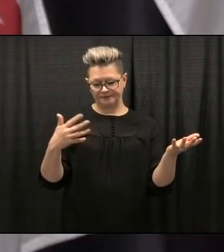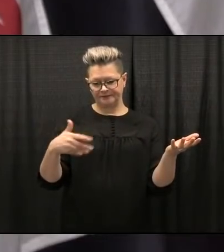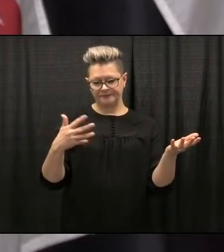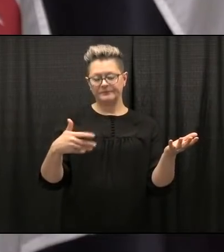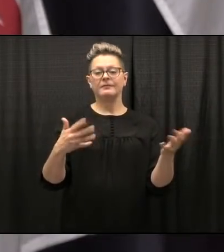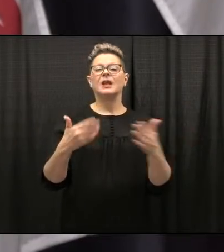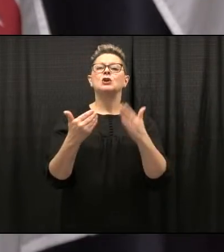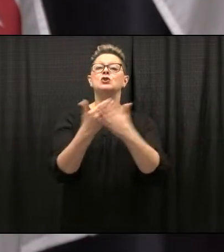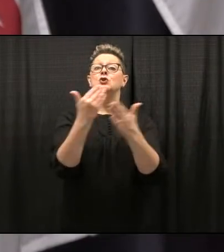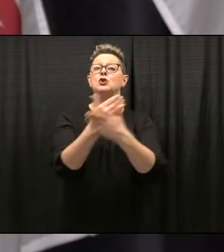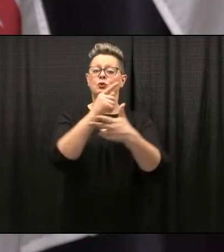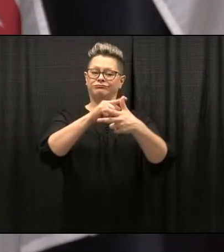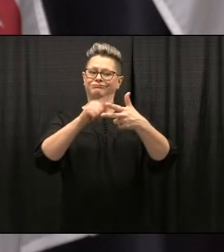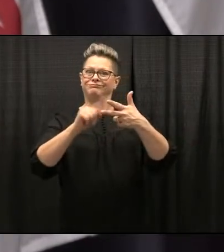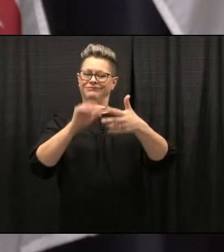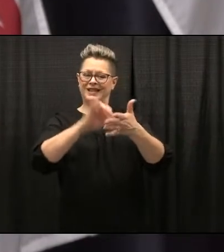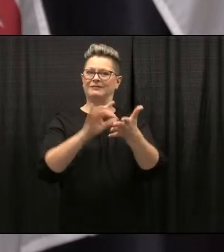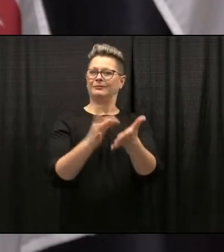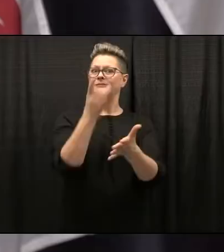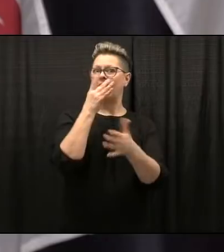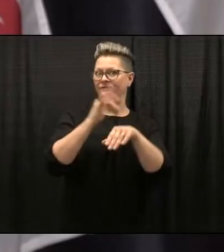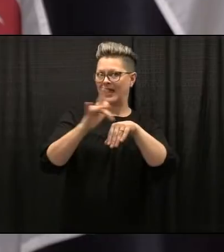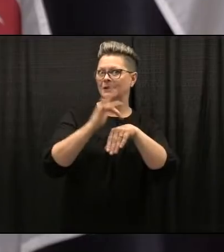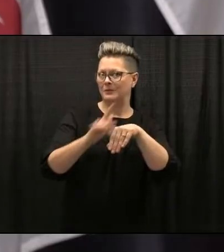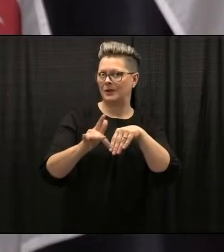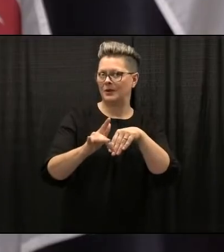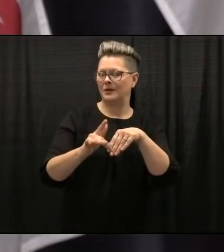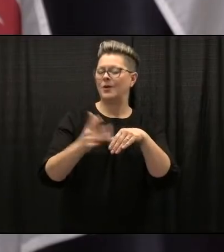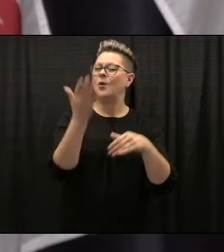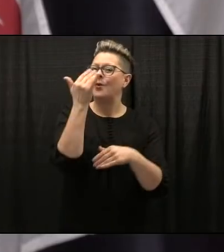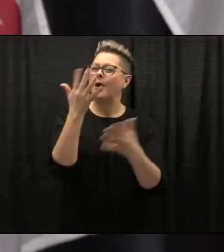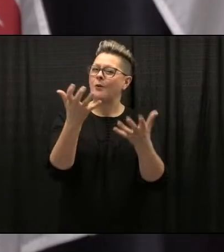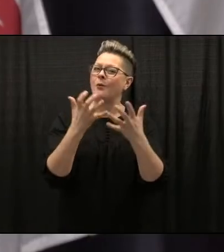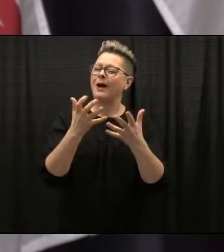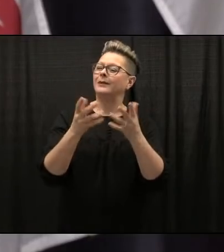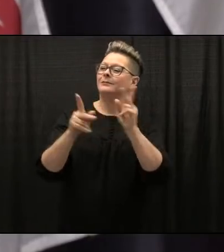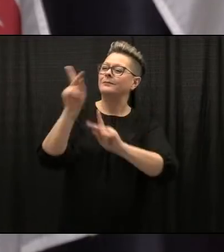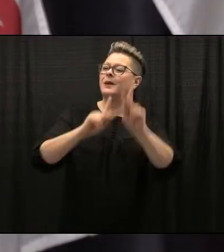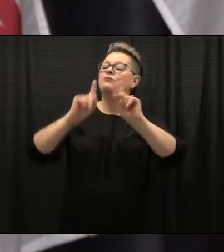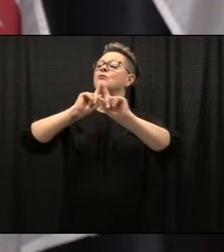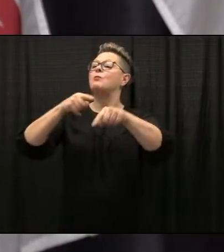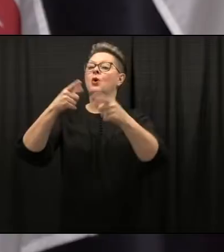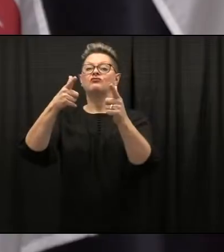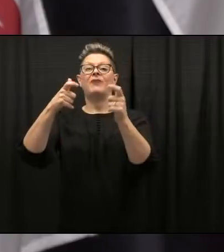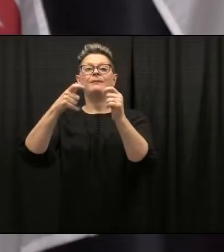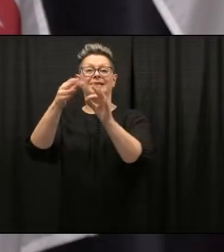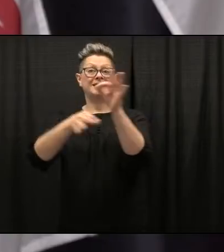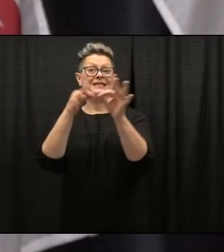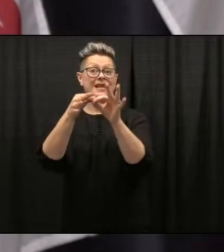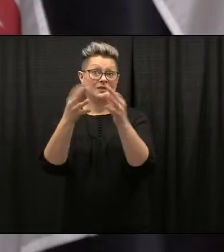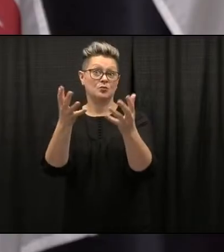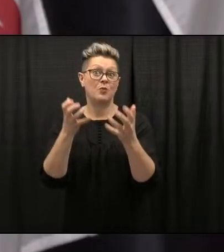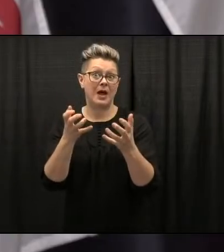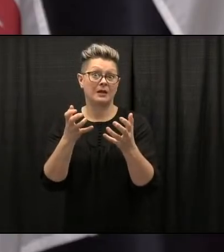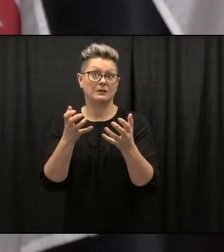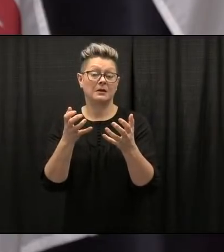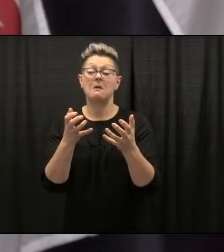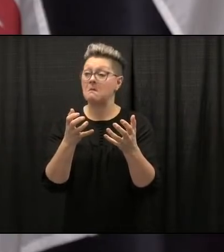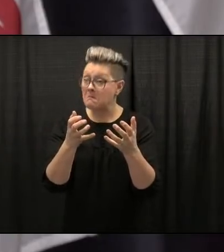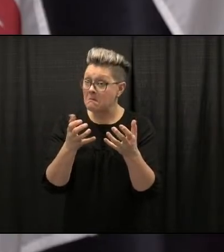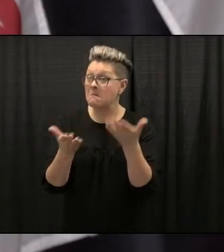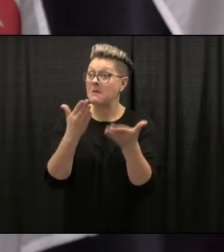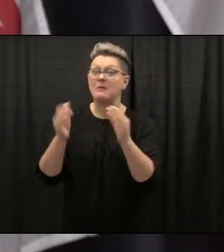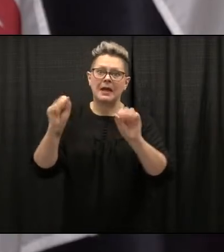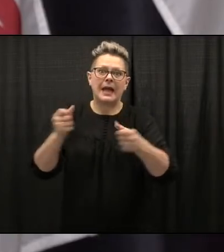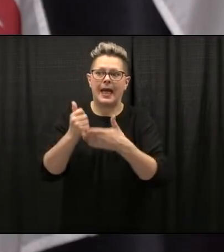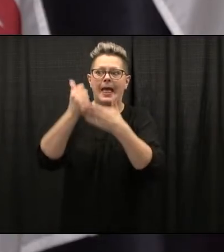new treatment that's available. So we want people to be able to have a way to report rapid tests so that they can, that may be a way to